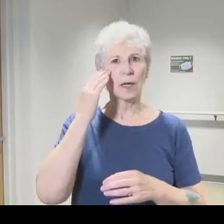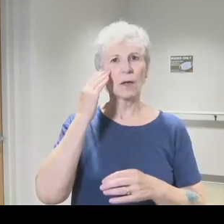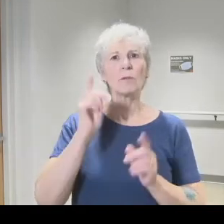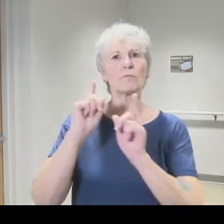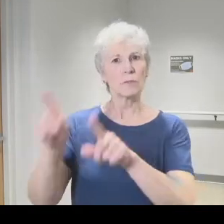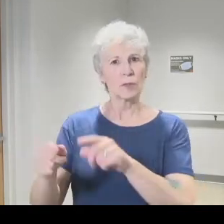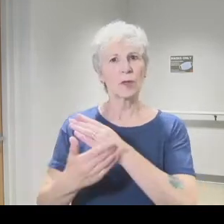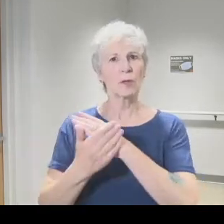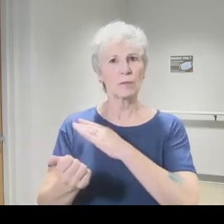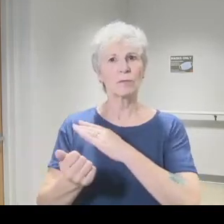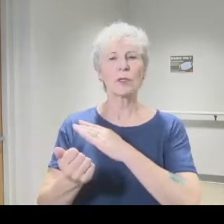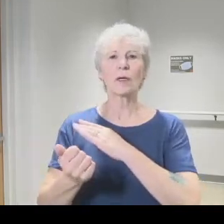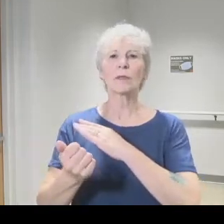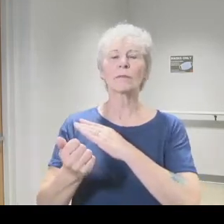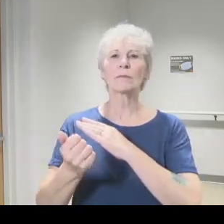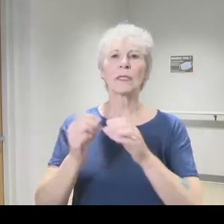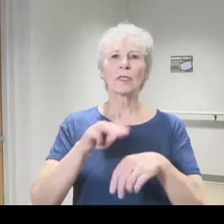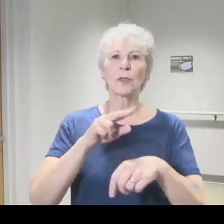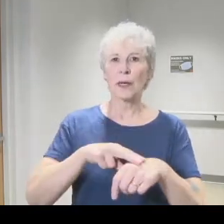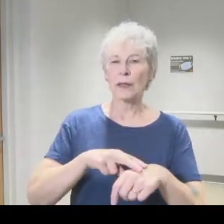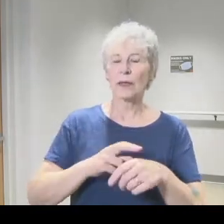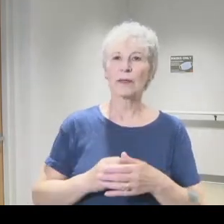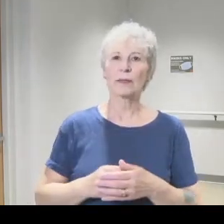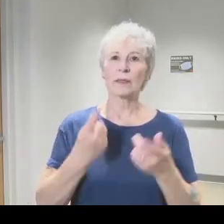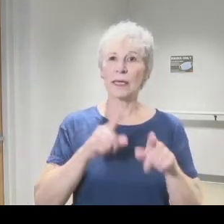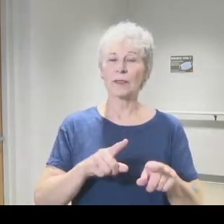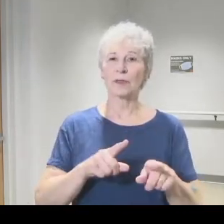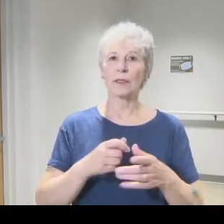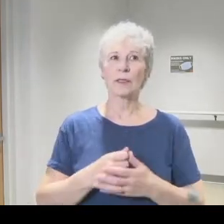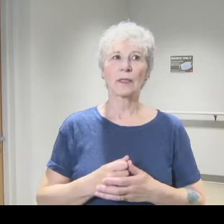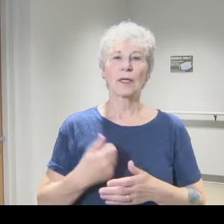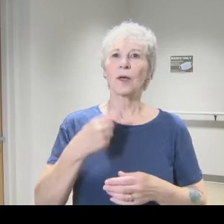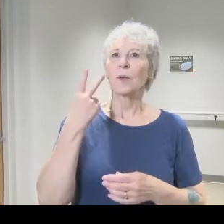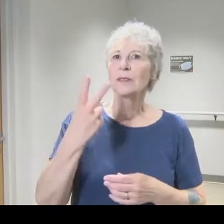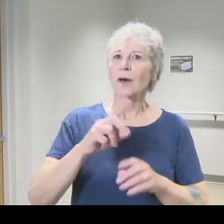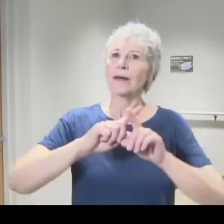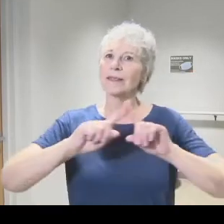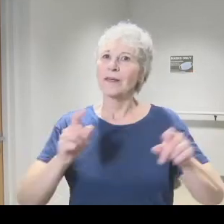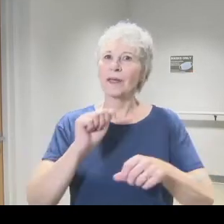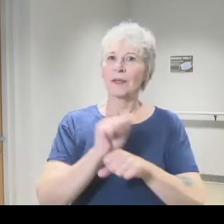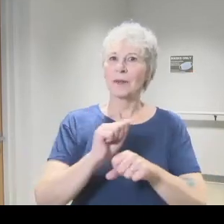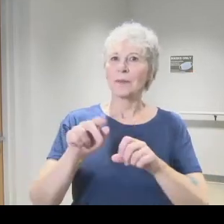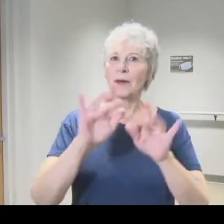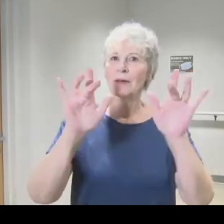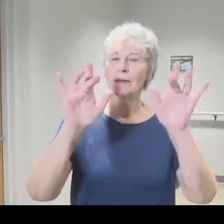missions? Well, the answer is we saw a different miracle.